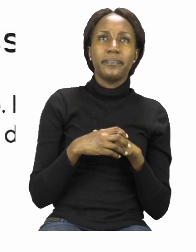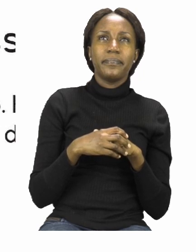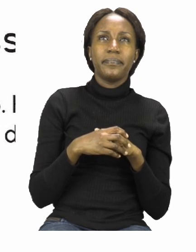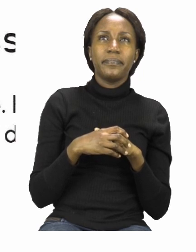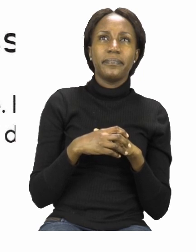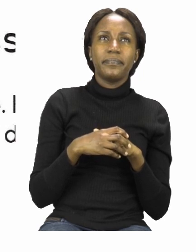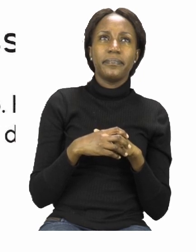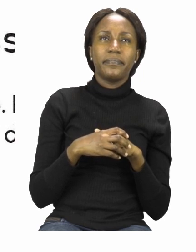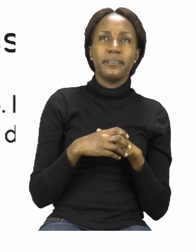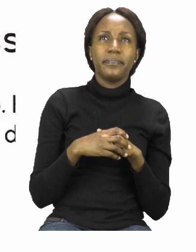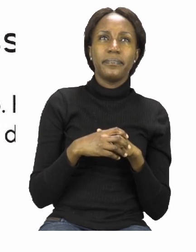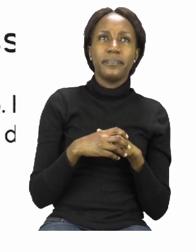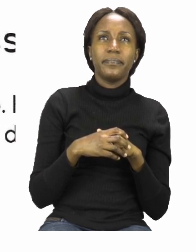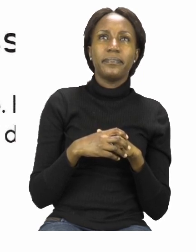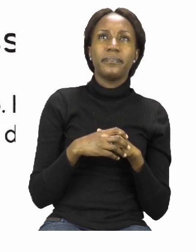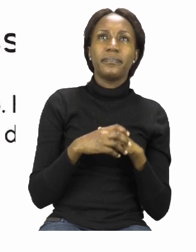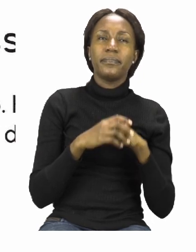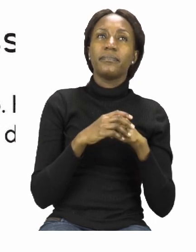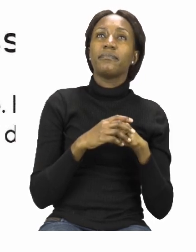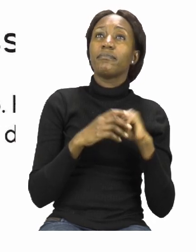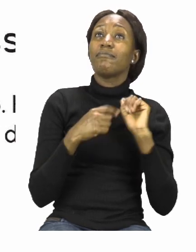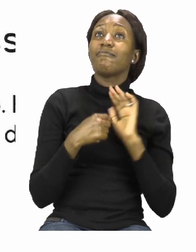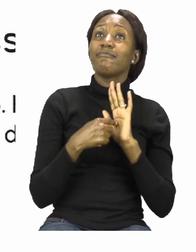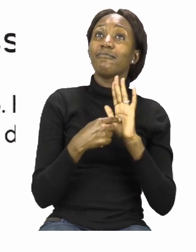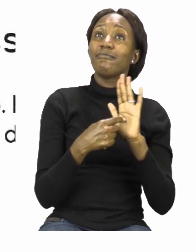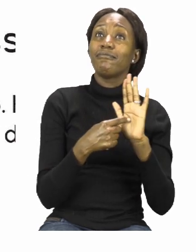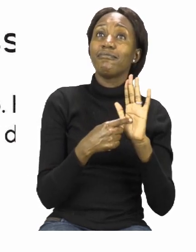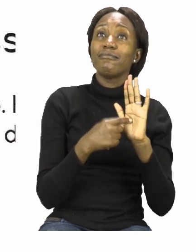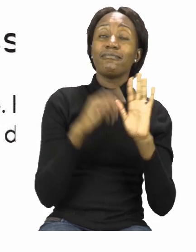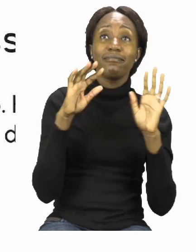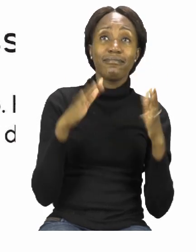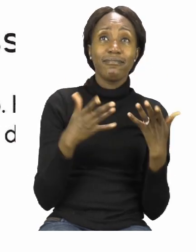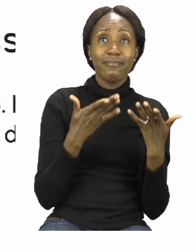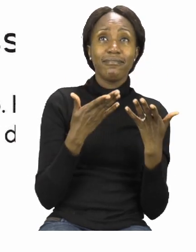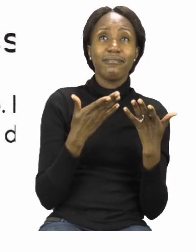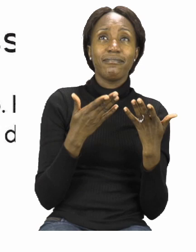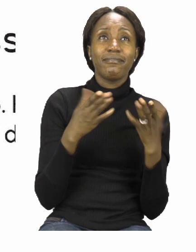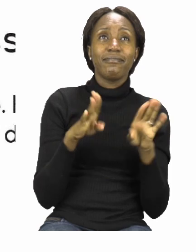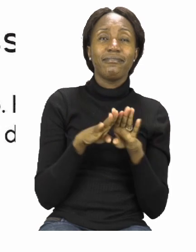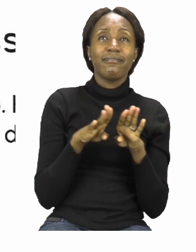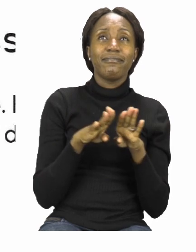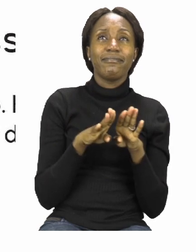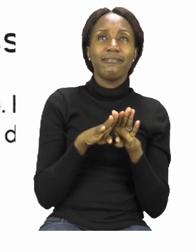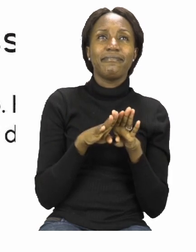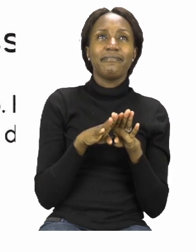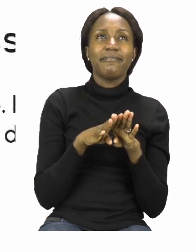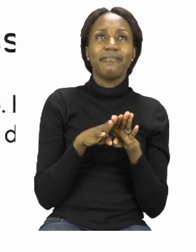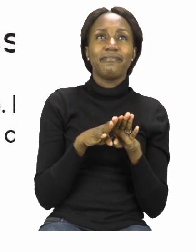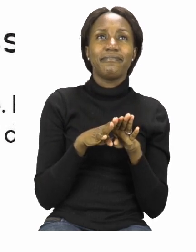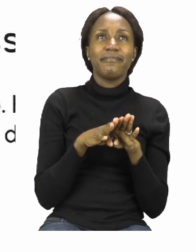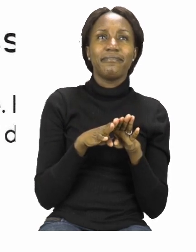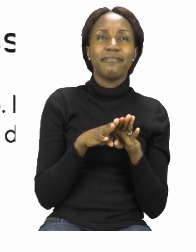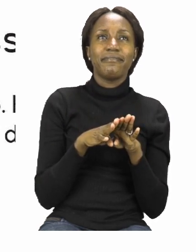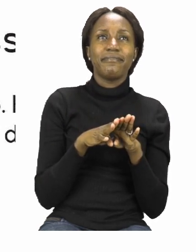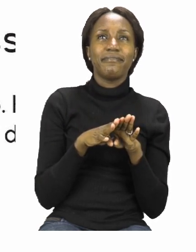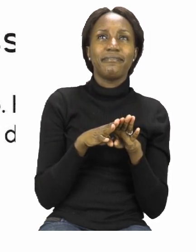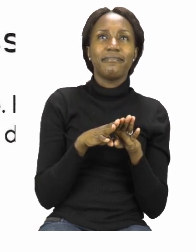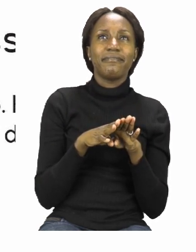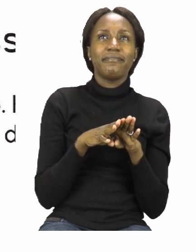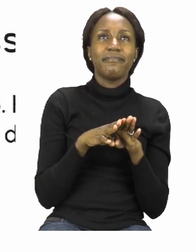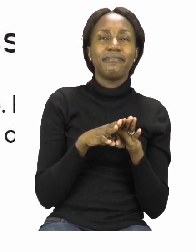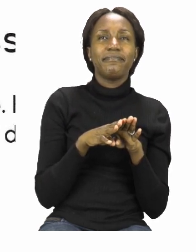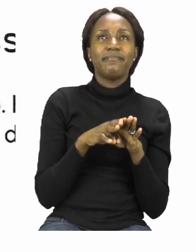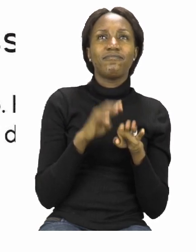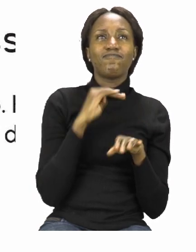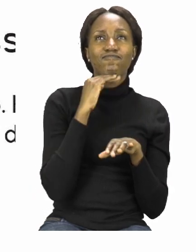show you how we are going to do this by using the first one. Remember, every problem-solving